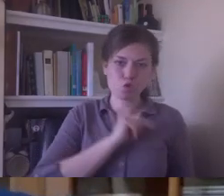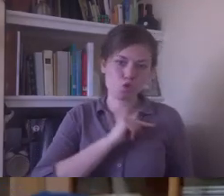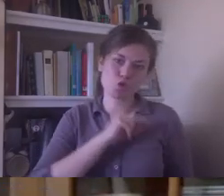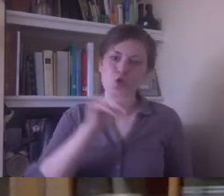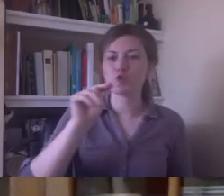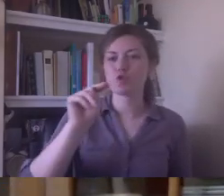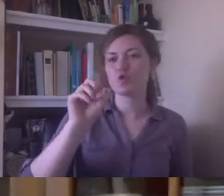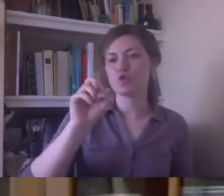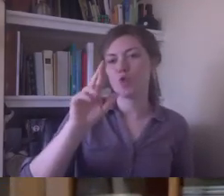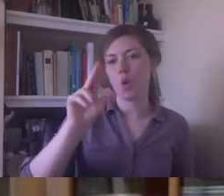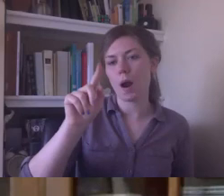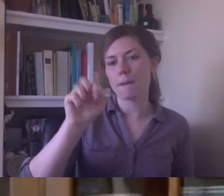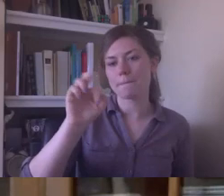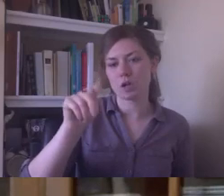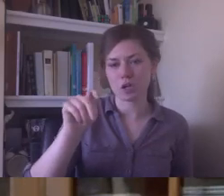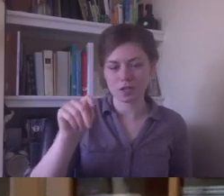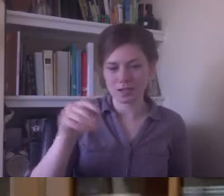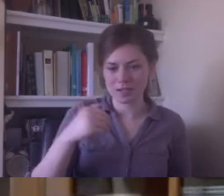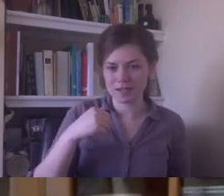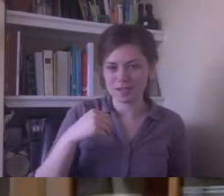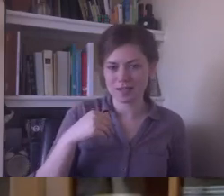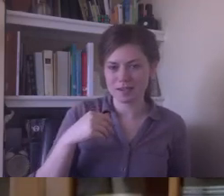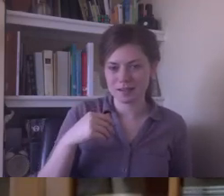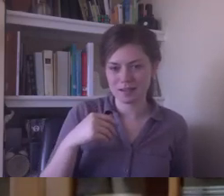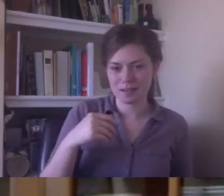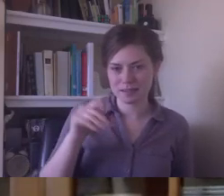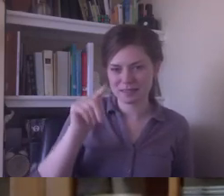the little swim trunk. Oh wait, where's his tail?